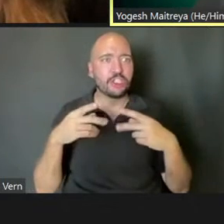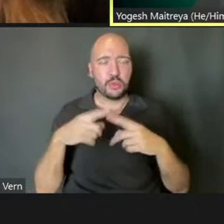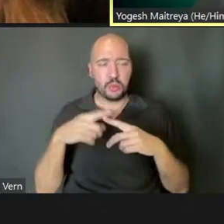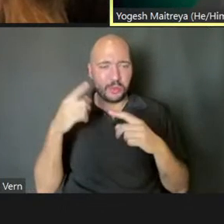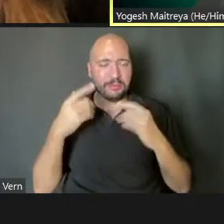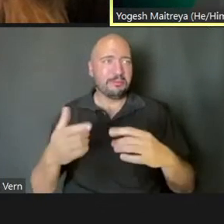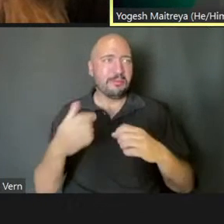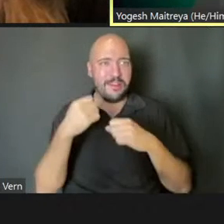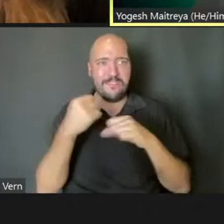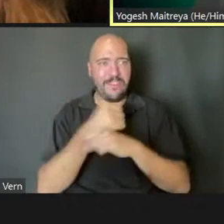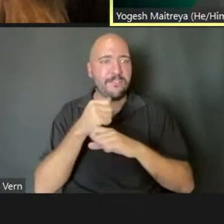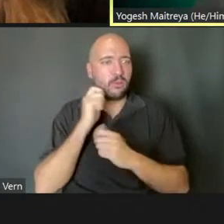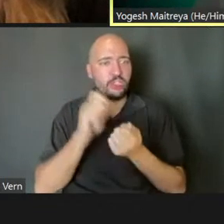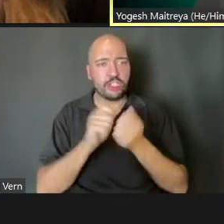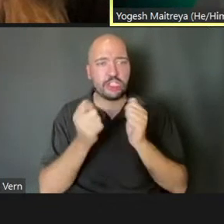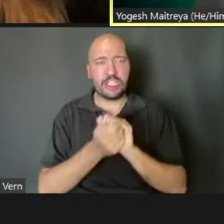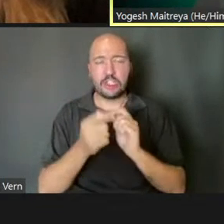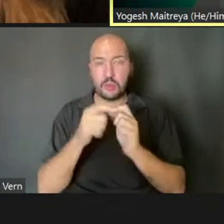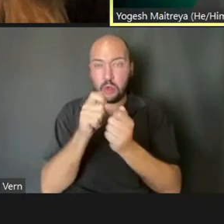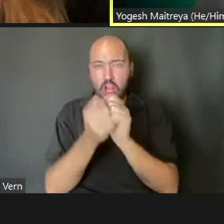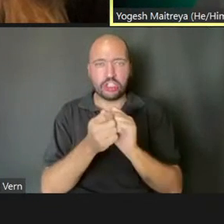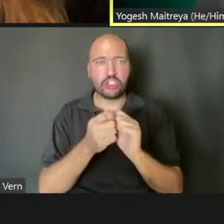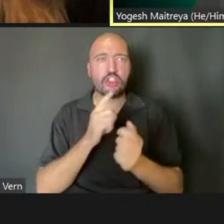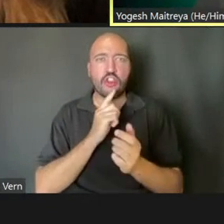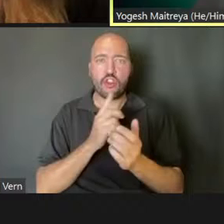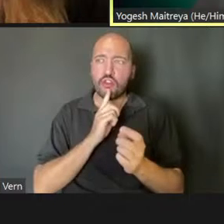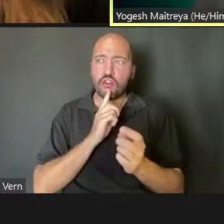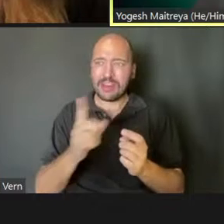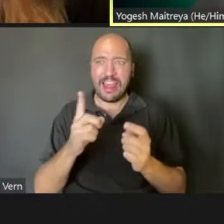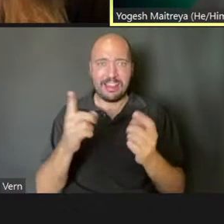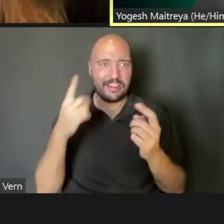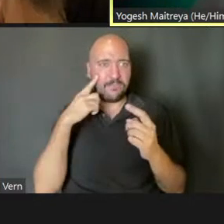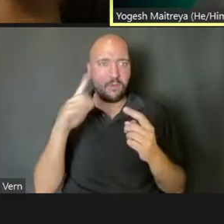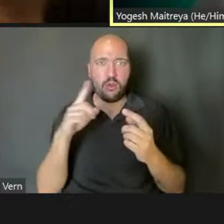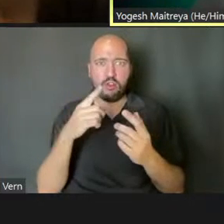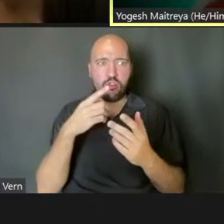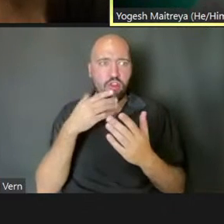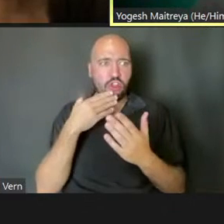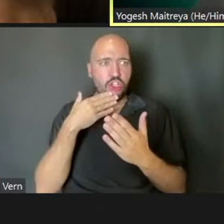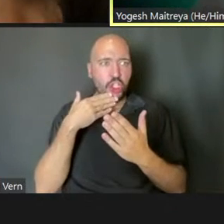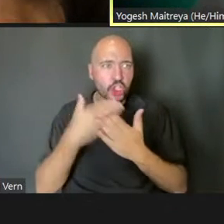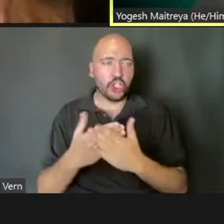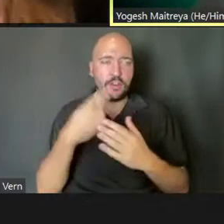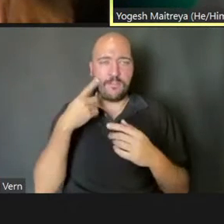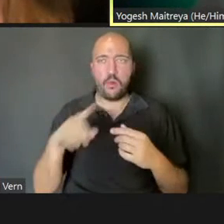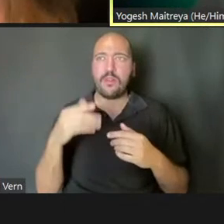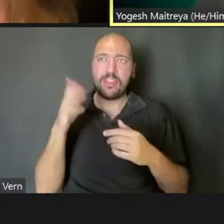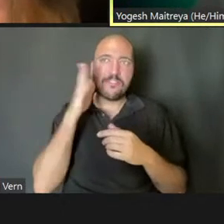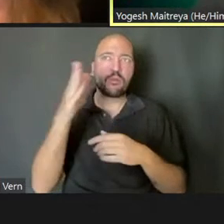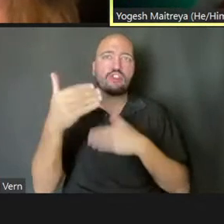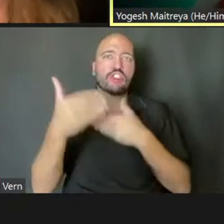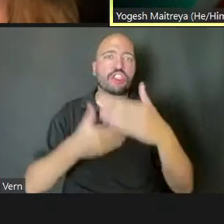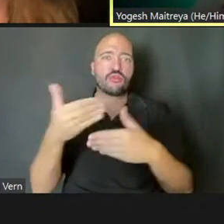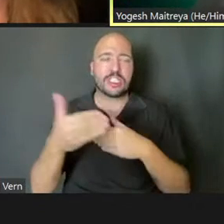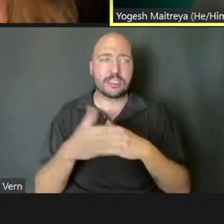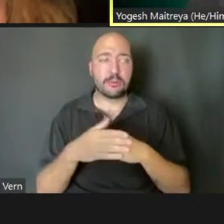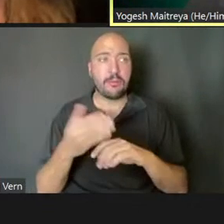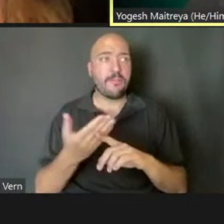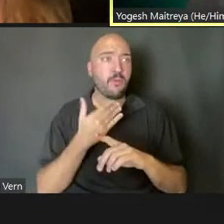that, to alter the realities for the good, for the coming generation. Before that, we